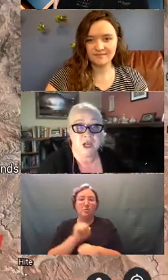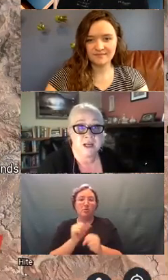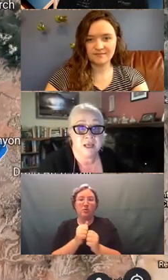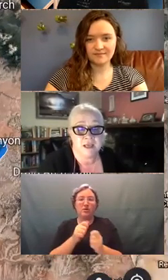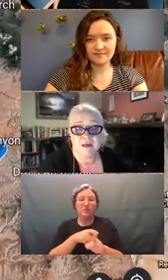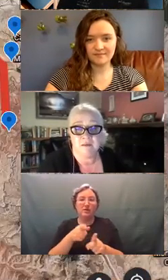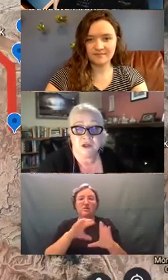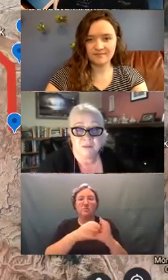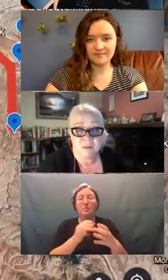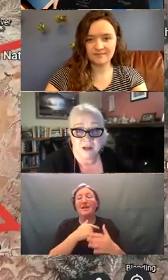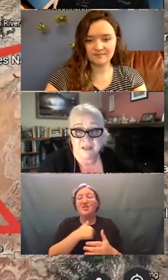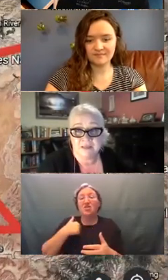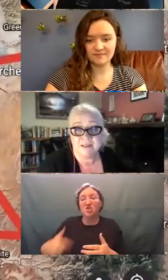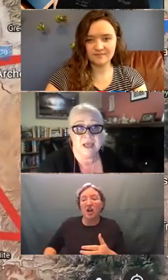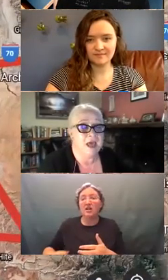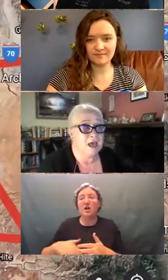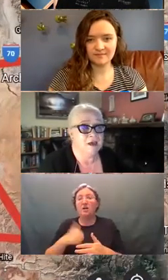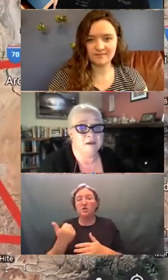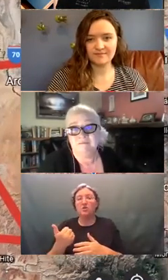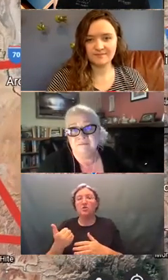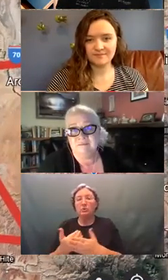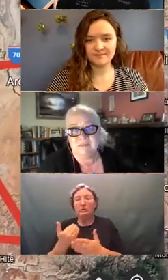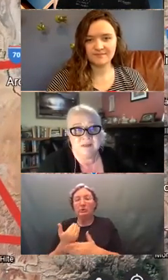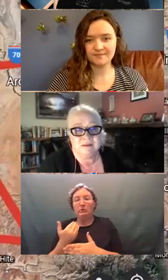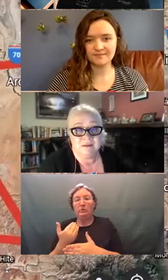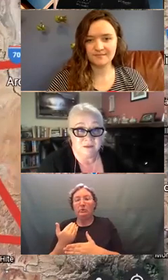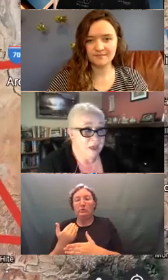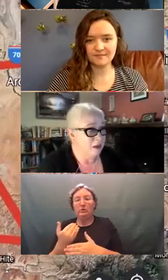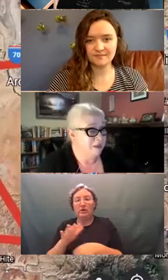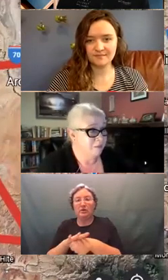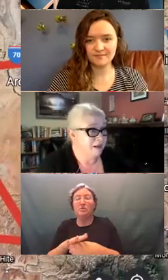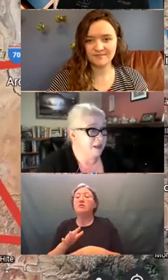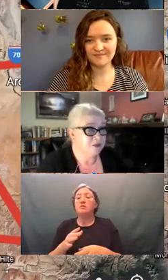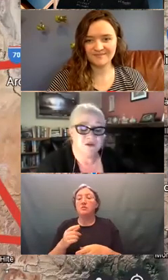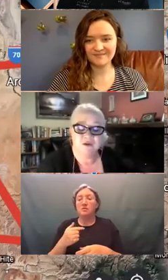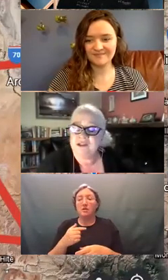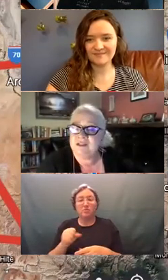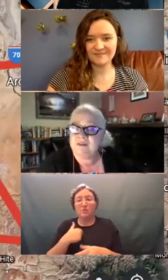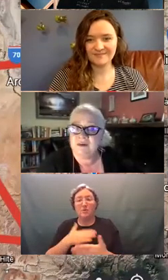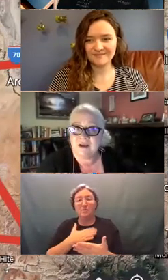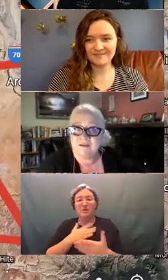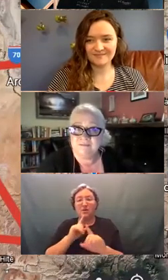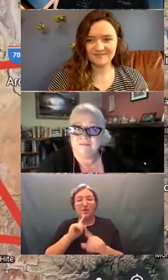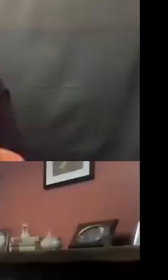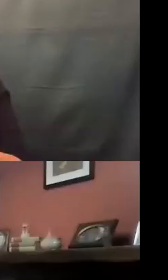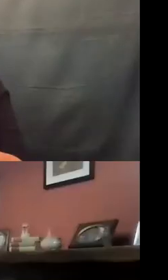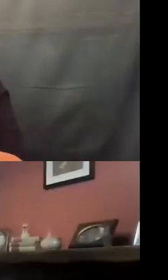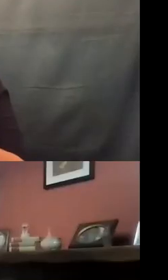like China and emerging markets. So yeah, I'll be happy to answer your questions as we go along.